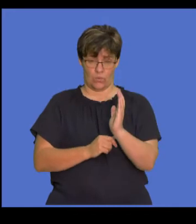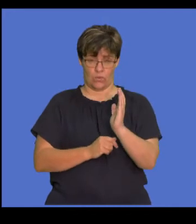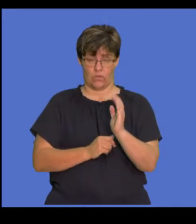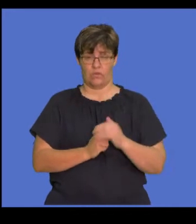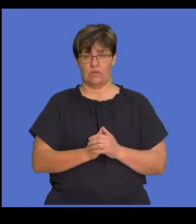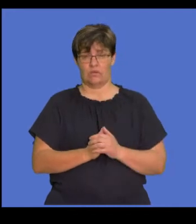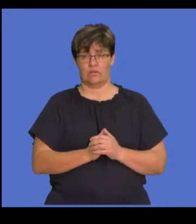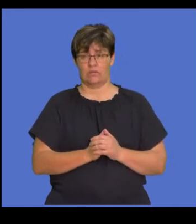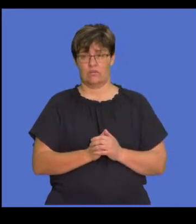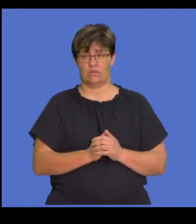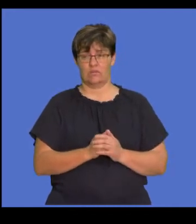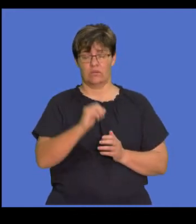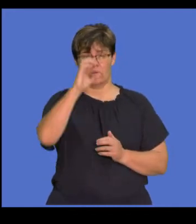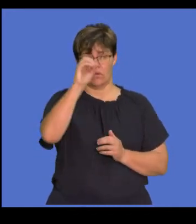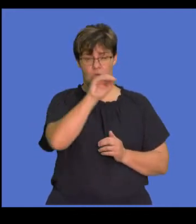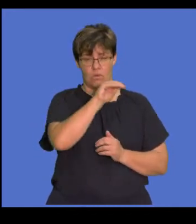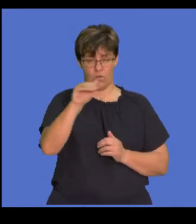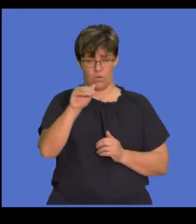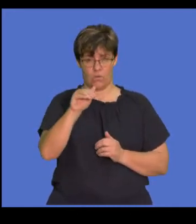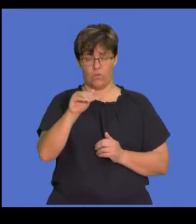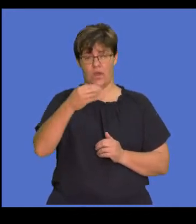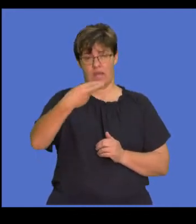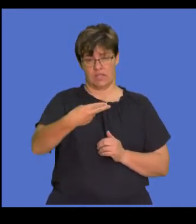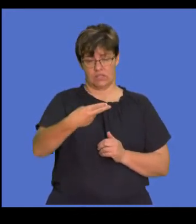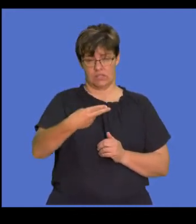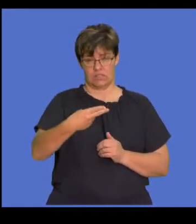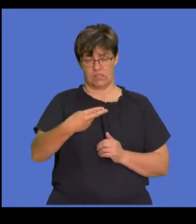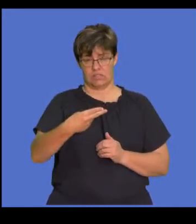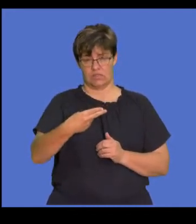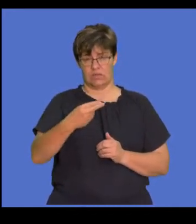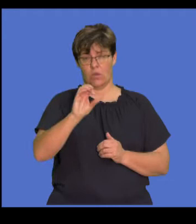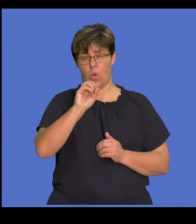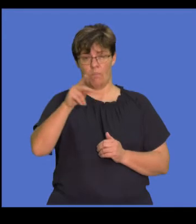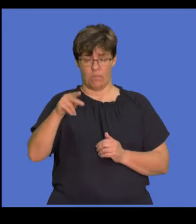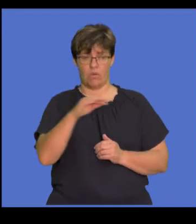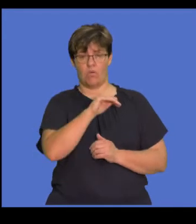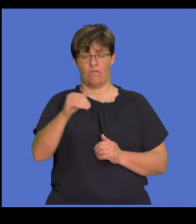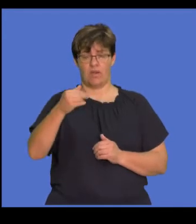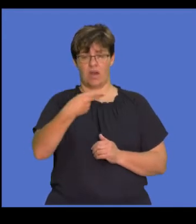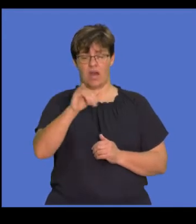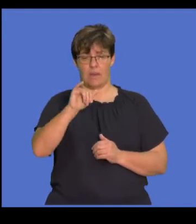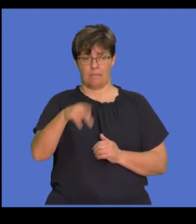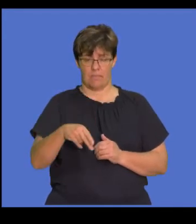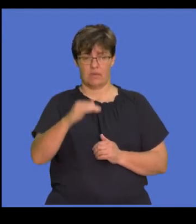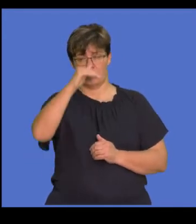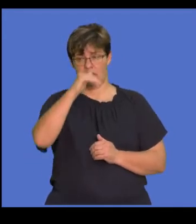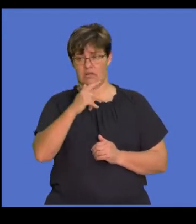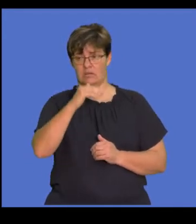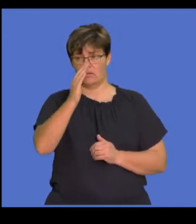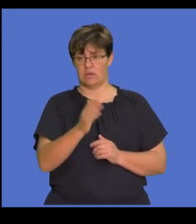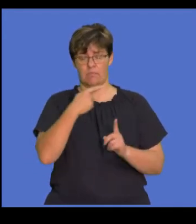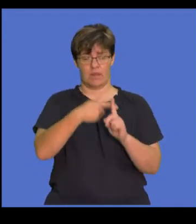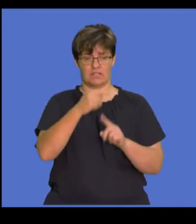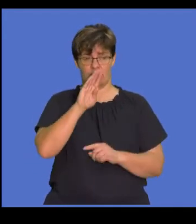open brackets and say O over H, right, opposite over hypotenuse, plus